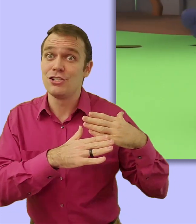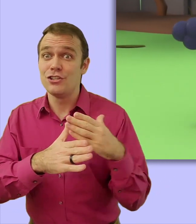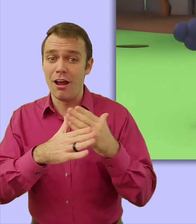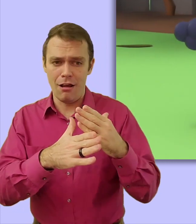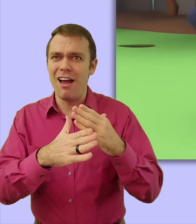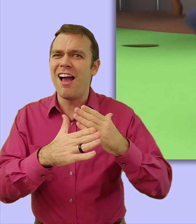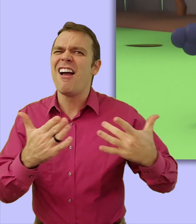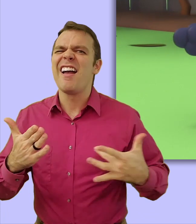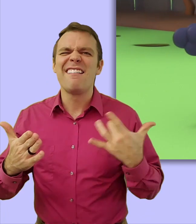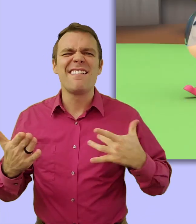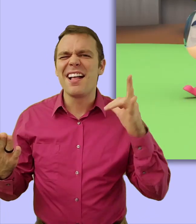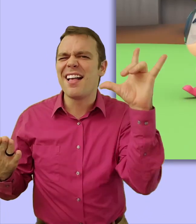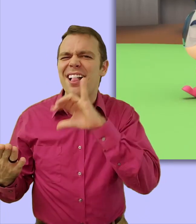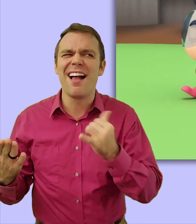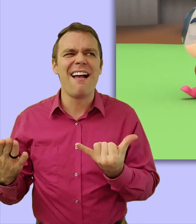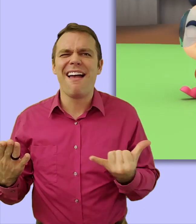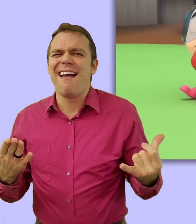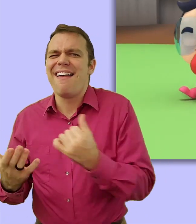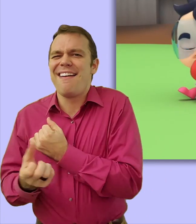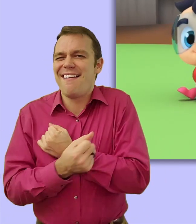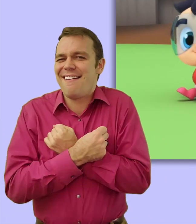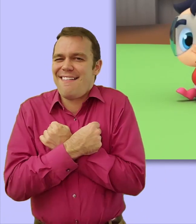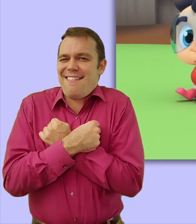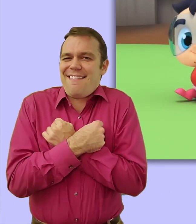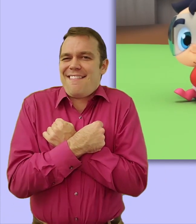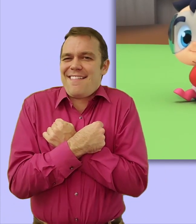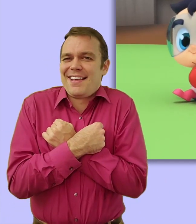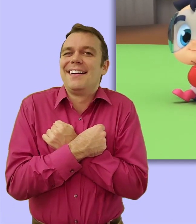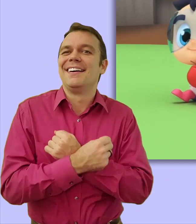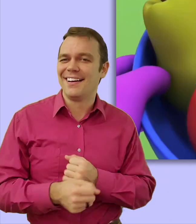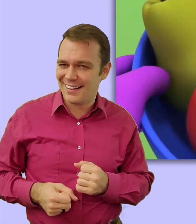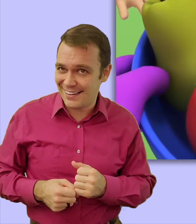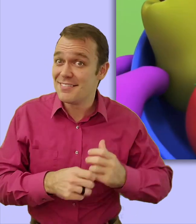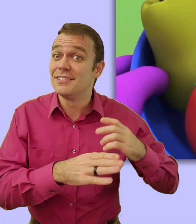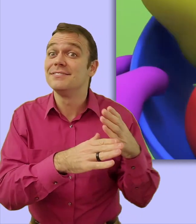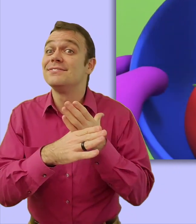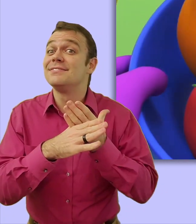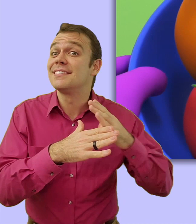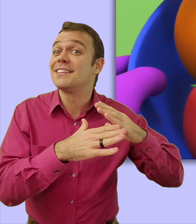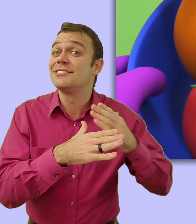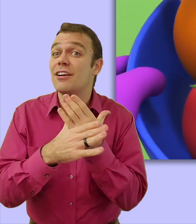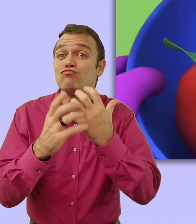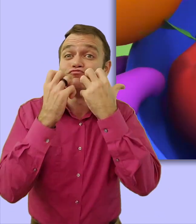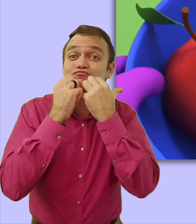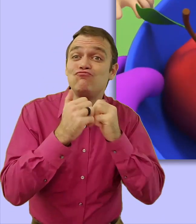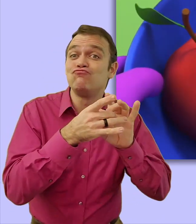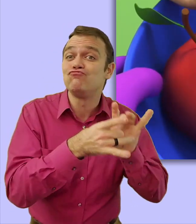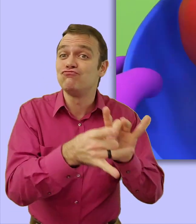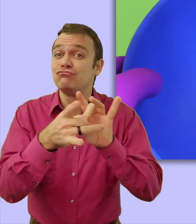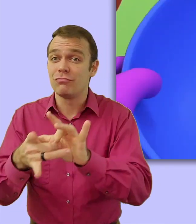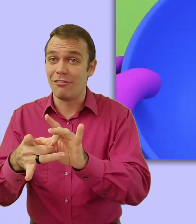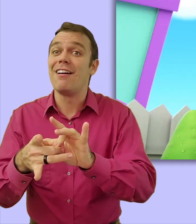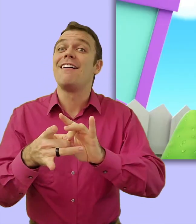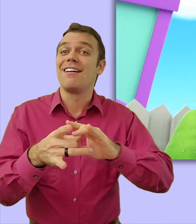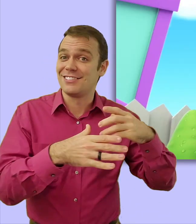we're sharing, it feels just like a great big hug. Sharing is